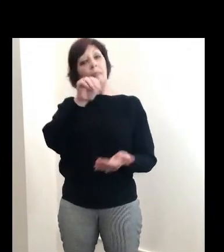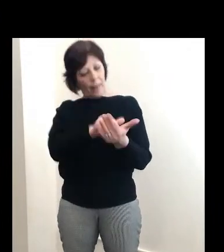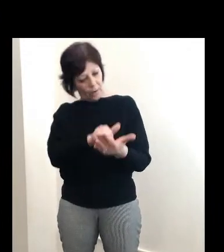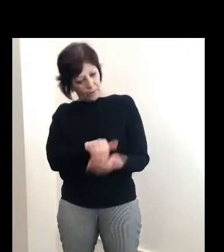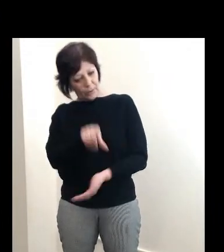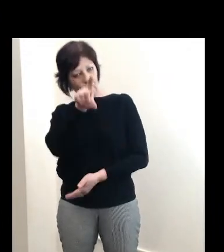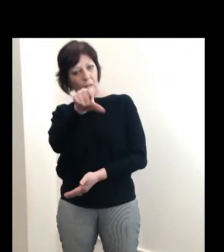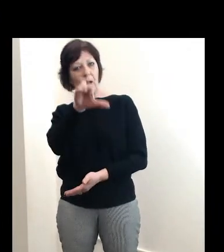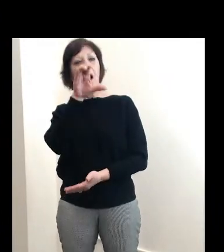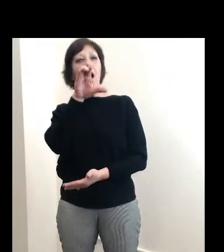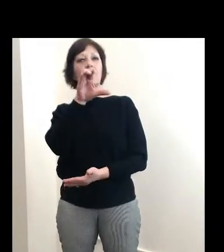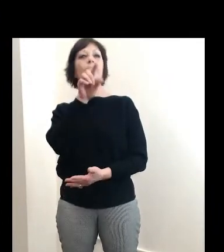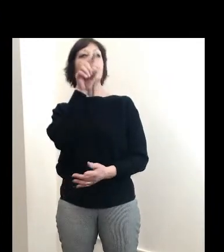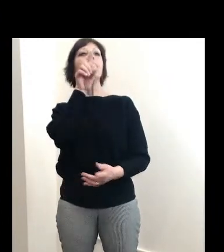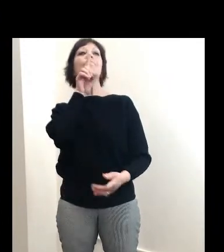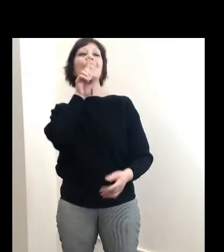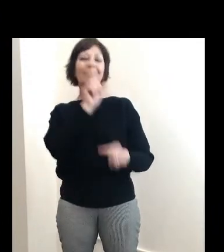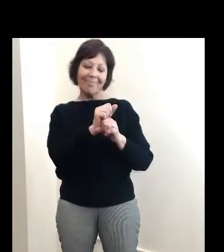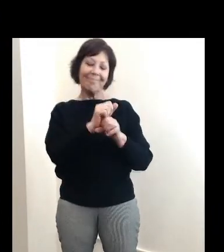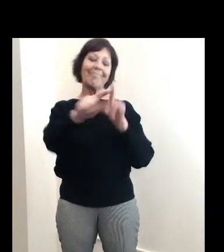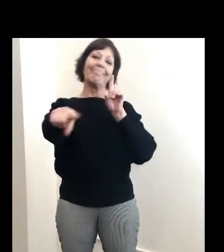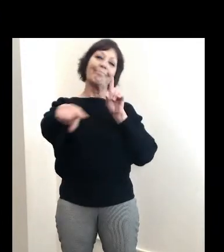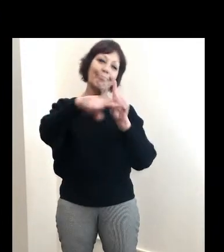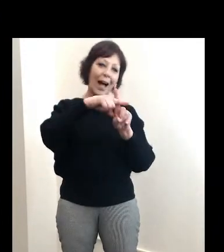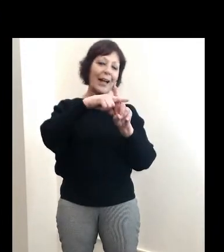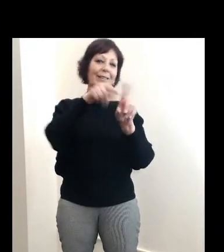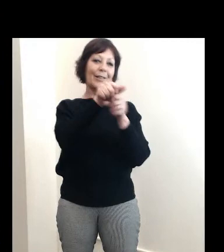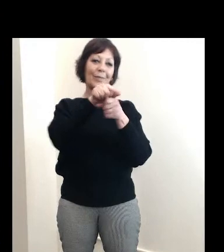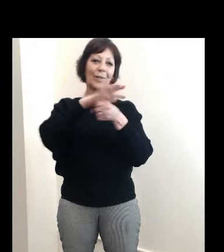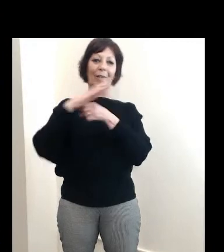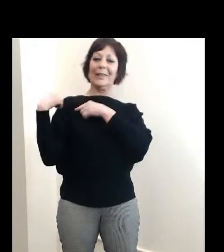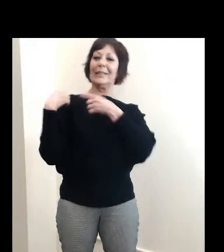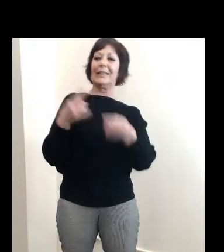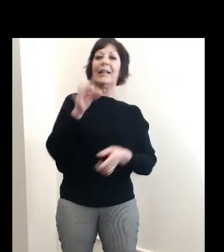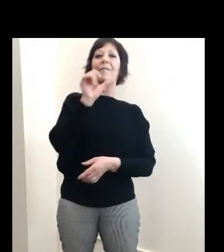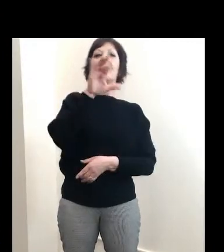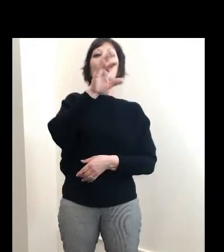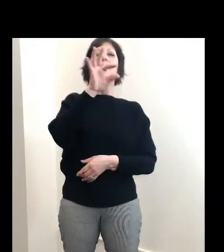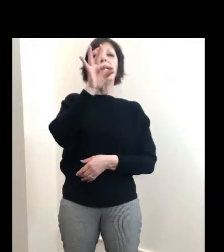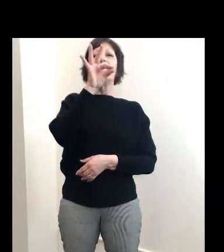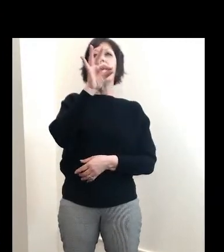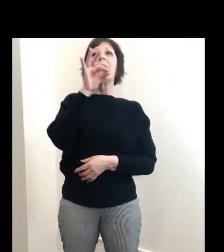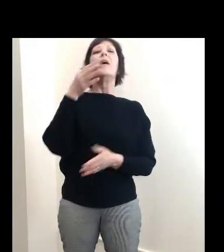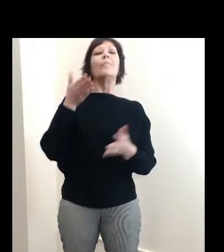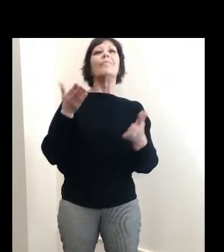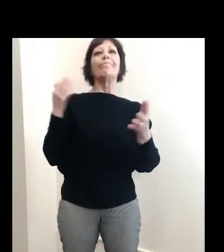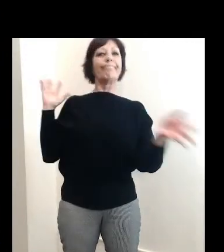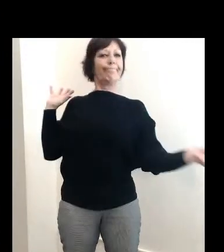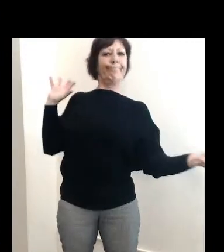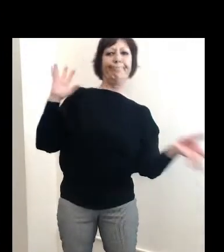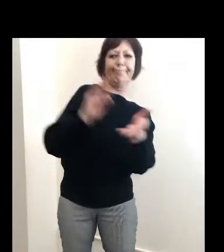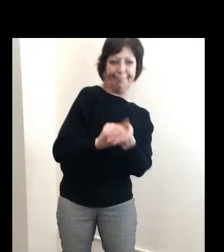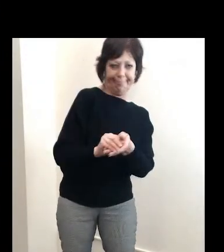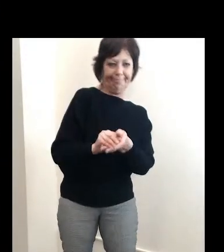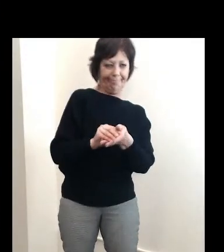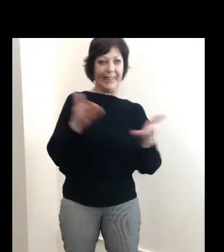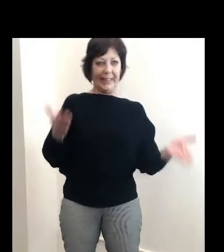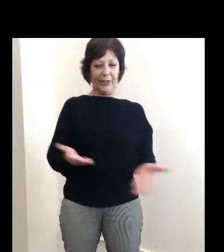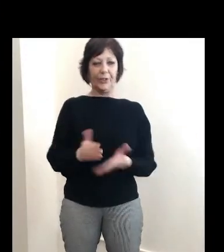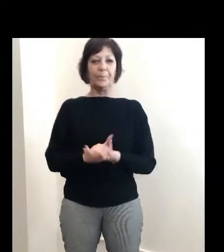63,100 unique confirmed COVID-19 cases since February 21st, or through February 21st in Erie